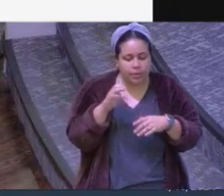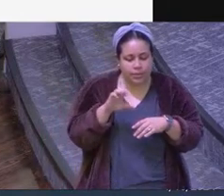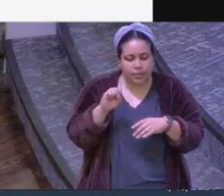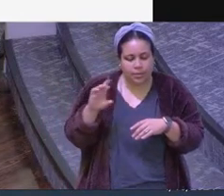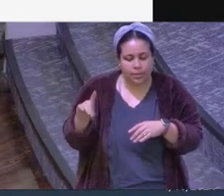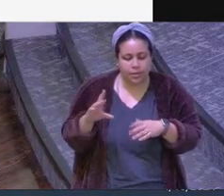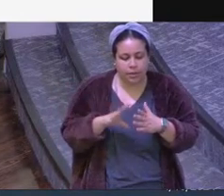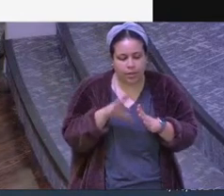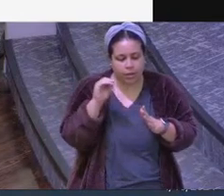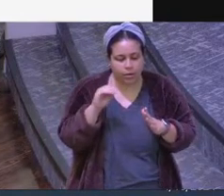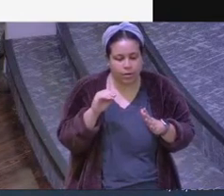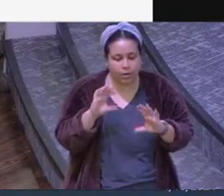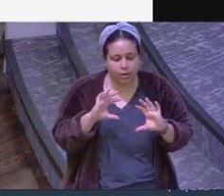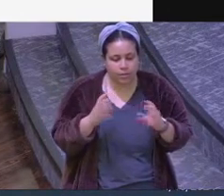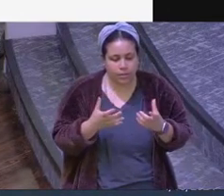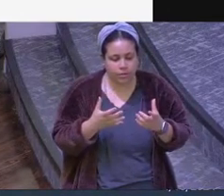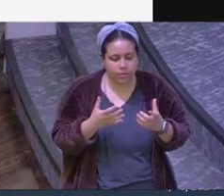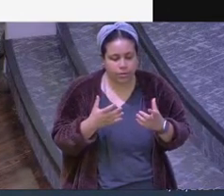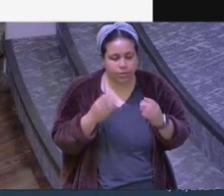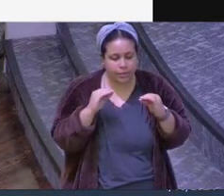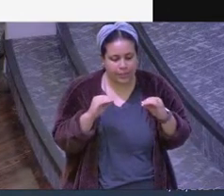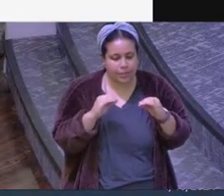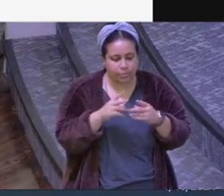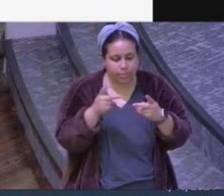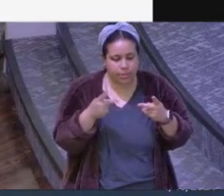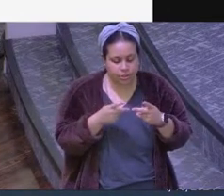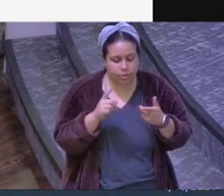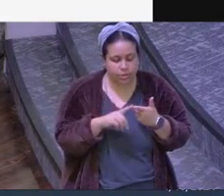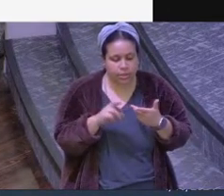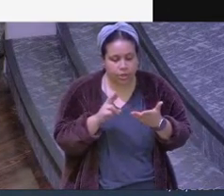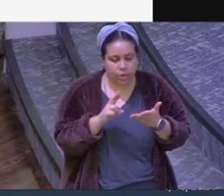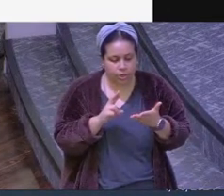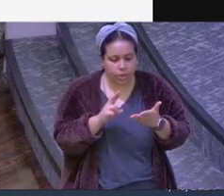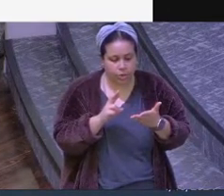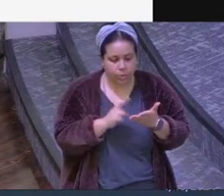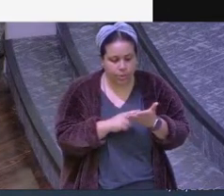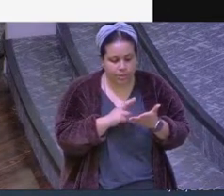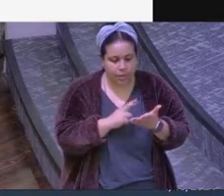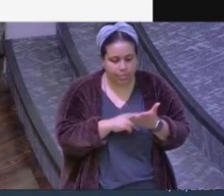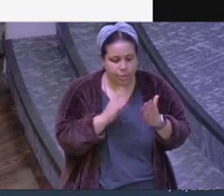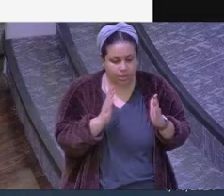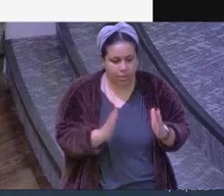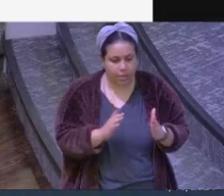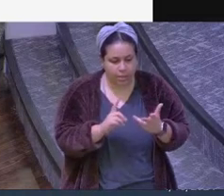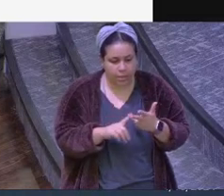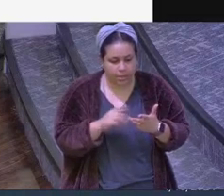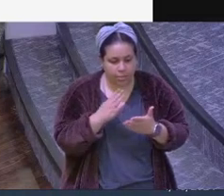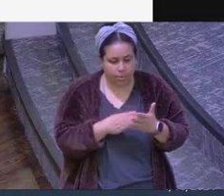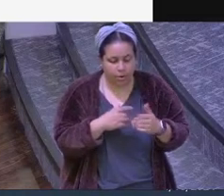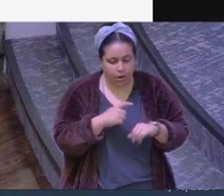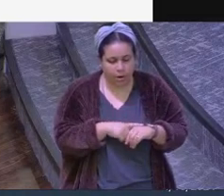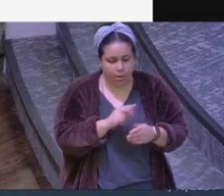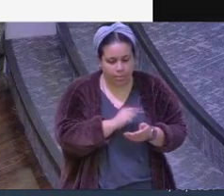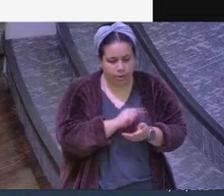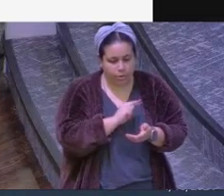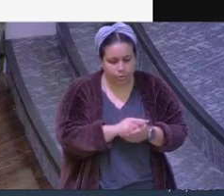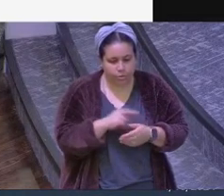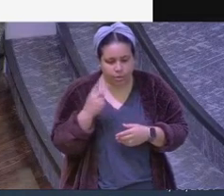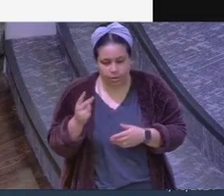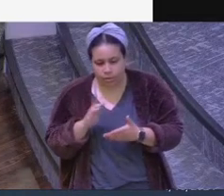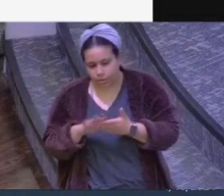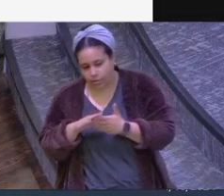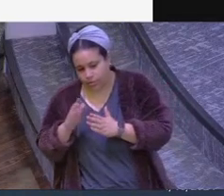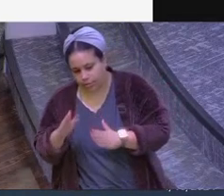Learning Center, a receptionist, a registrar, a part-time nurse, and two custodial positions also at